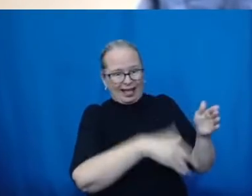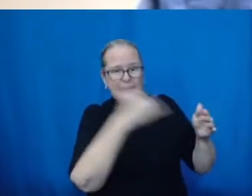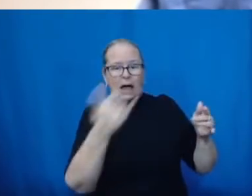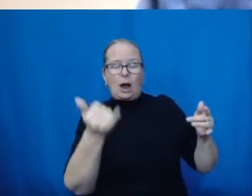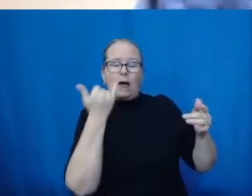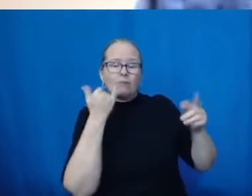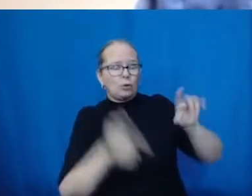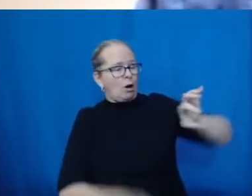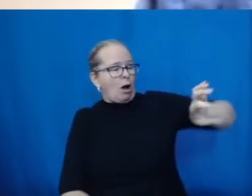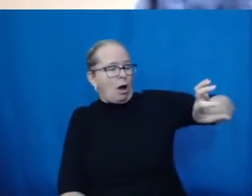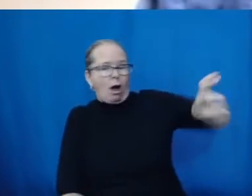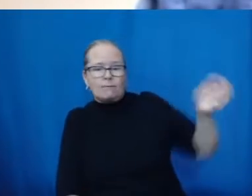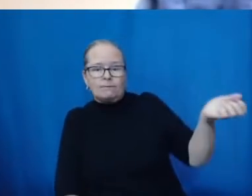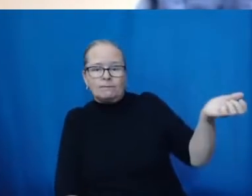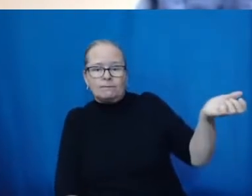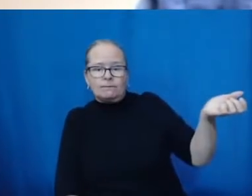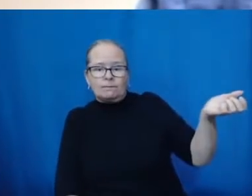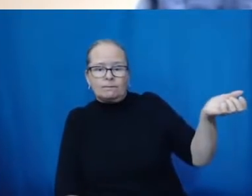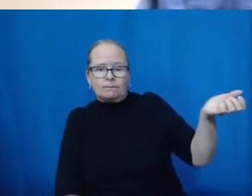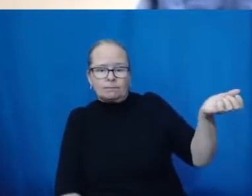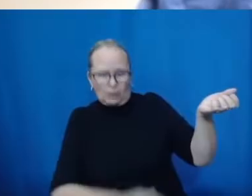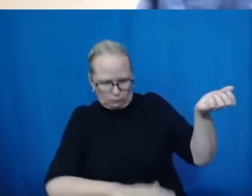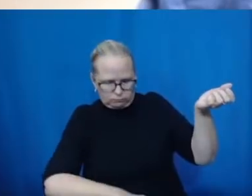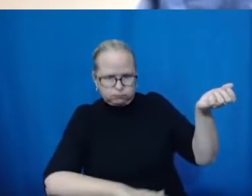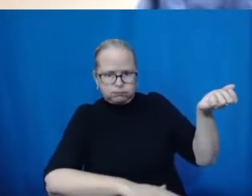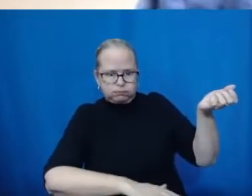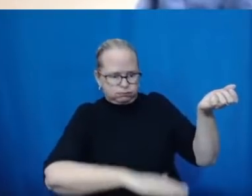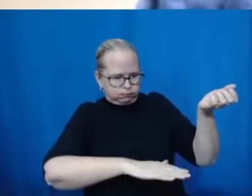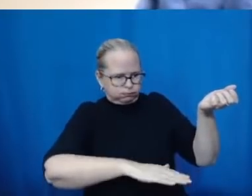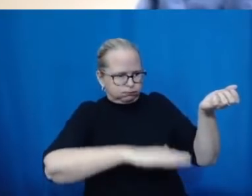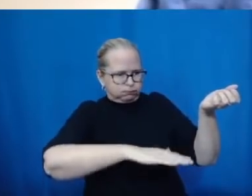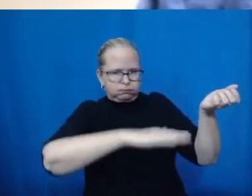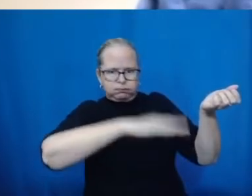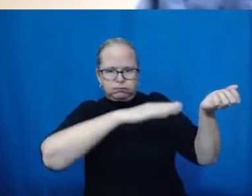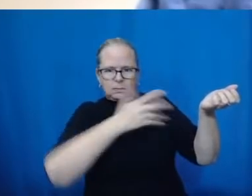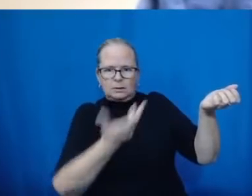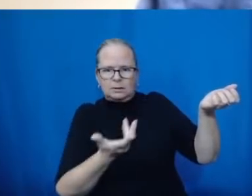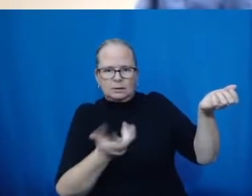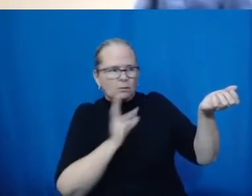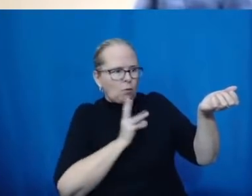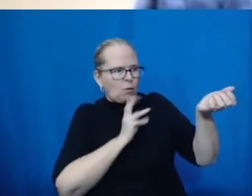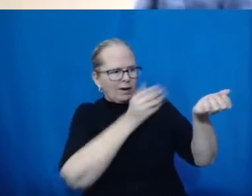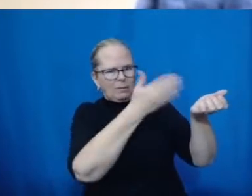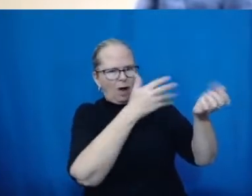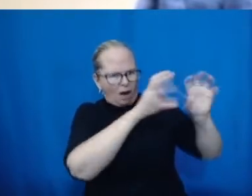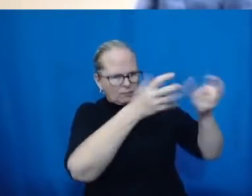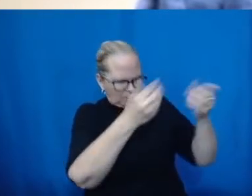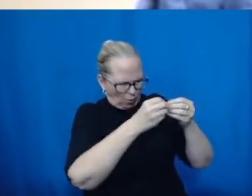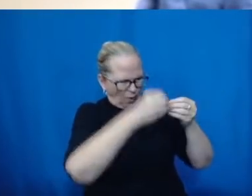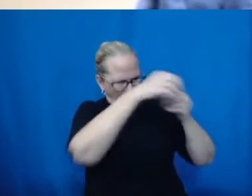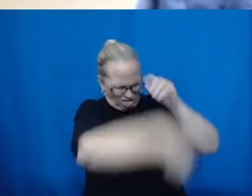The other analogy, which is maybe a little darker, is that instead of